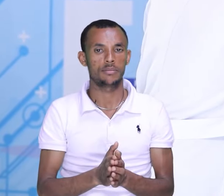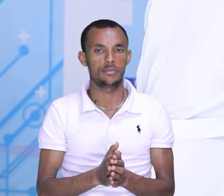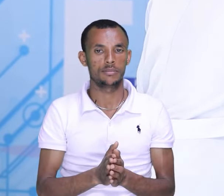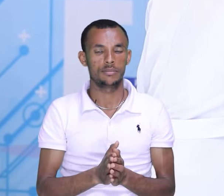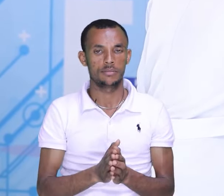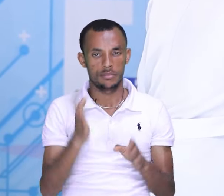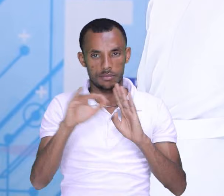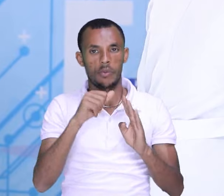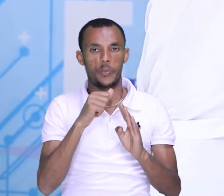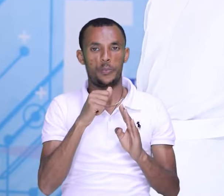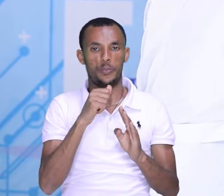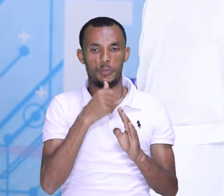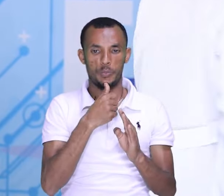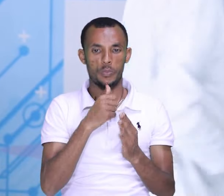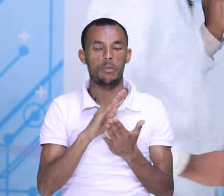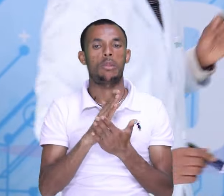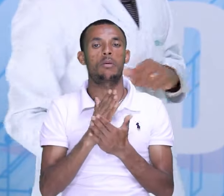In acidic media.